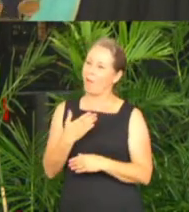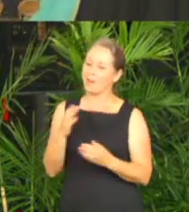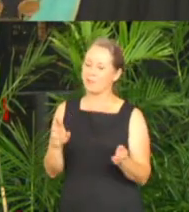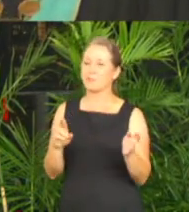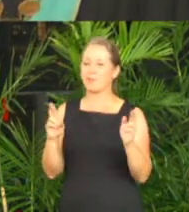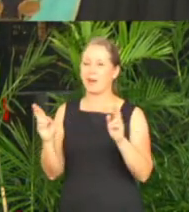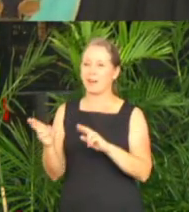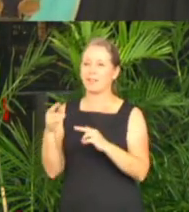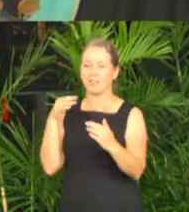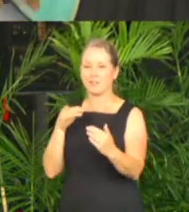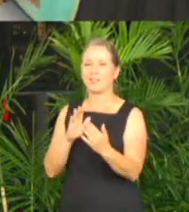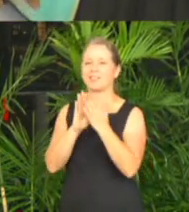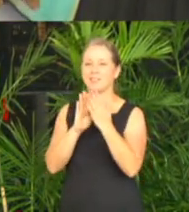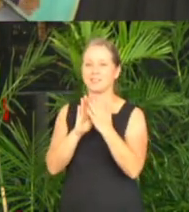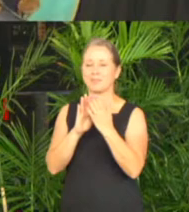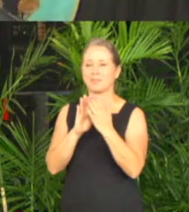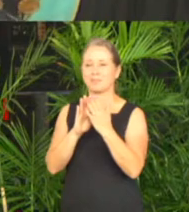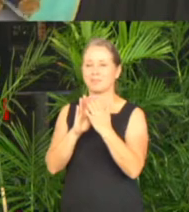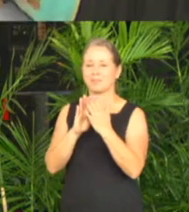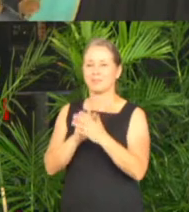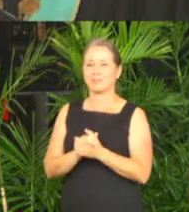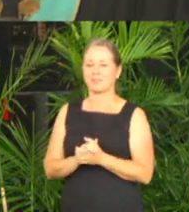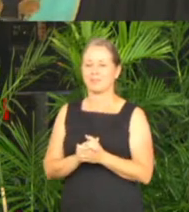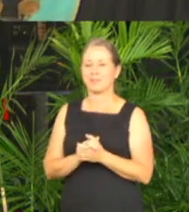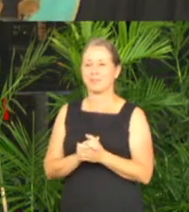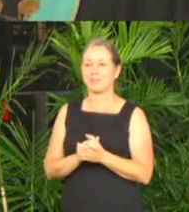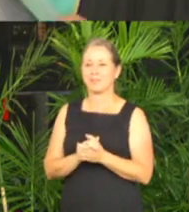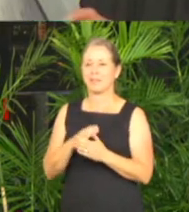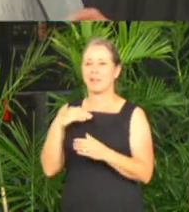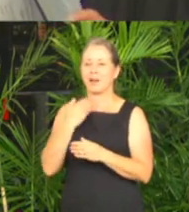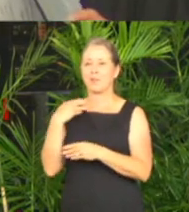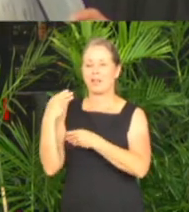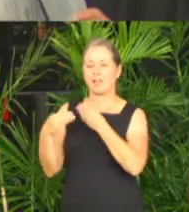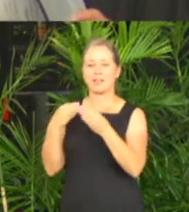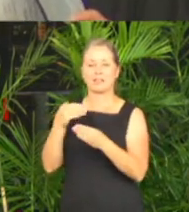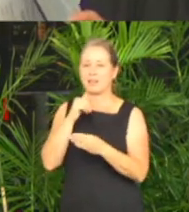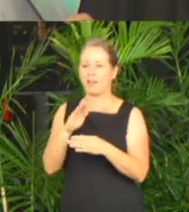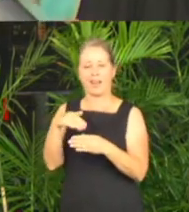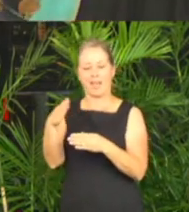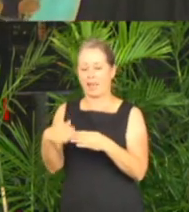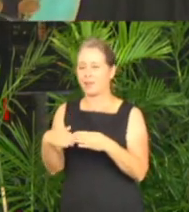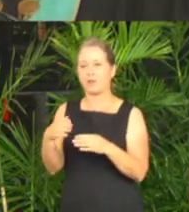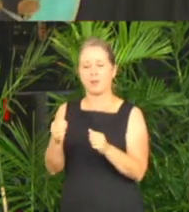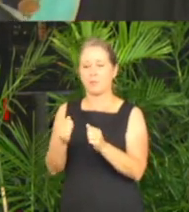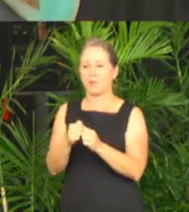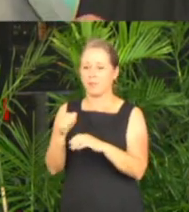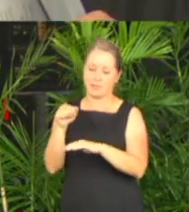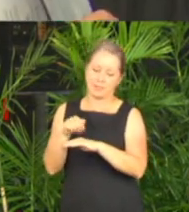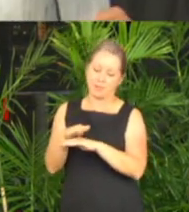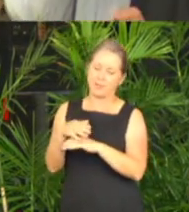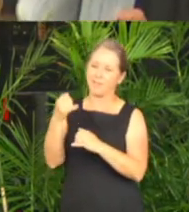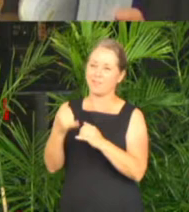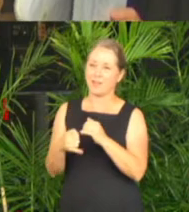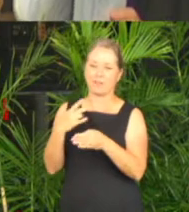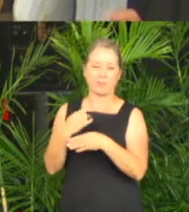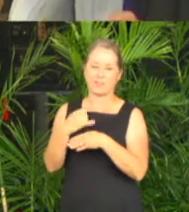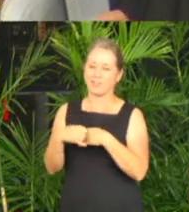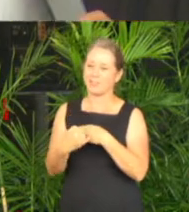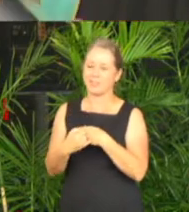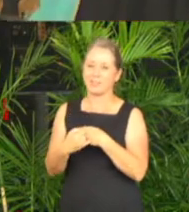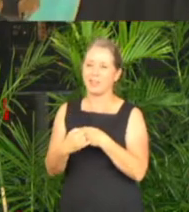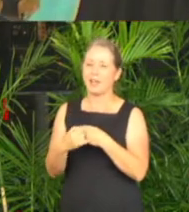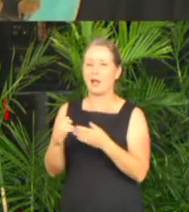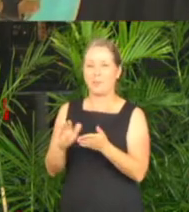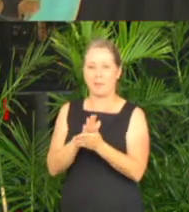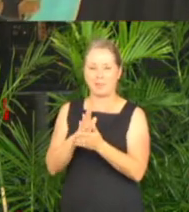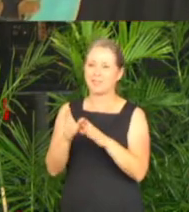ready to face it head on. Our legacy does not just end with the submission of our final projects and